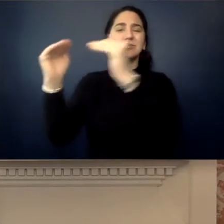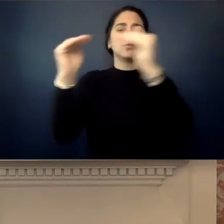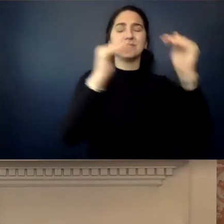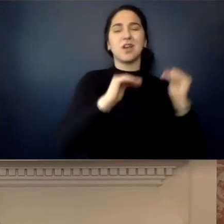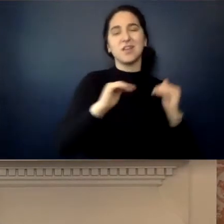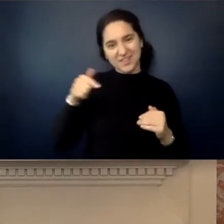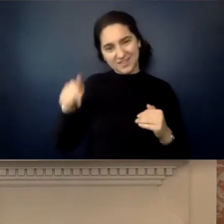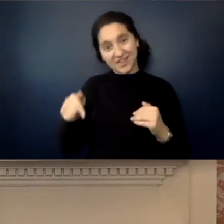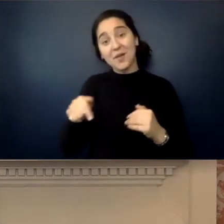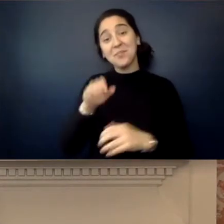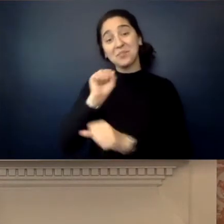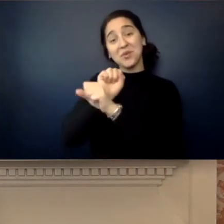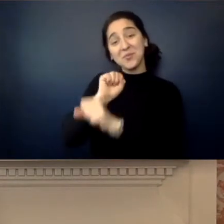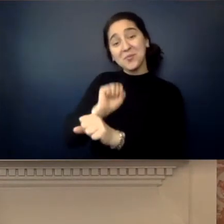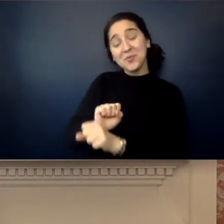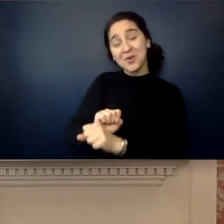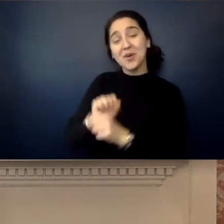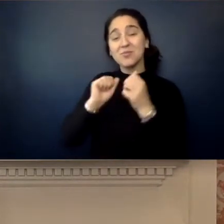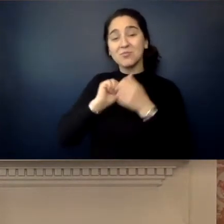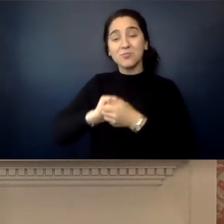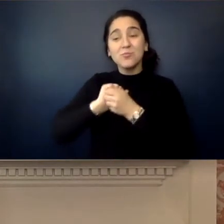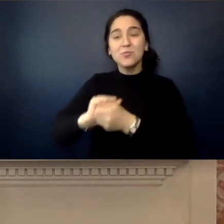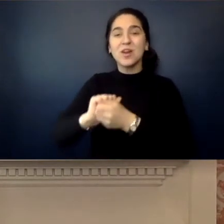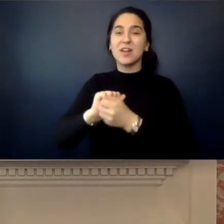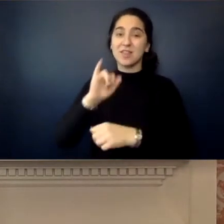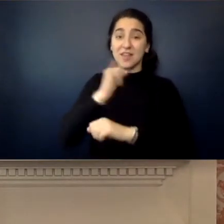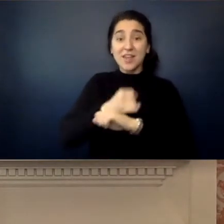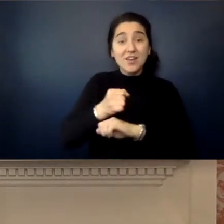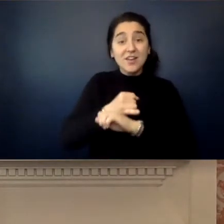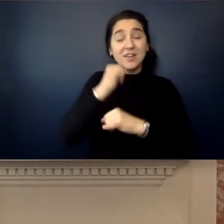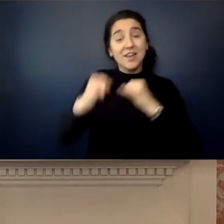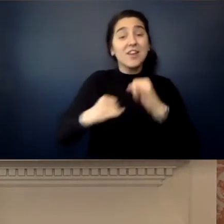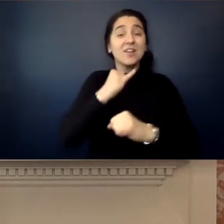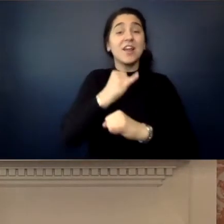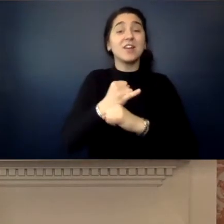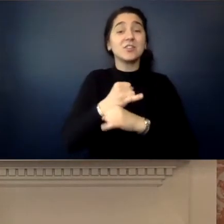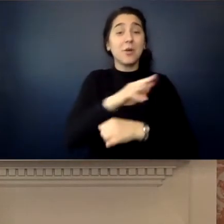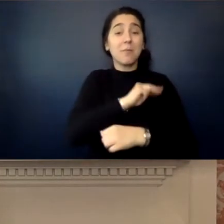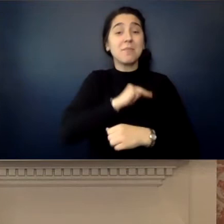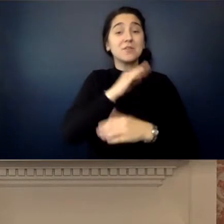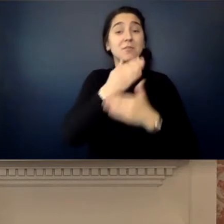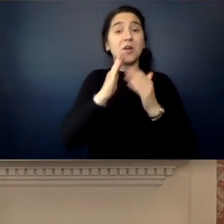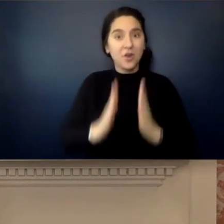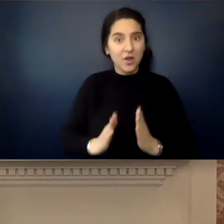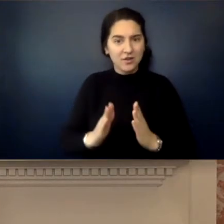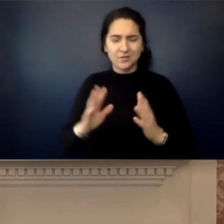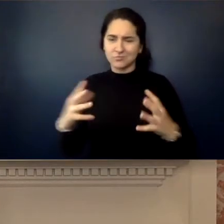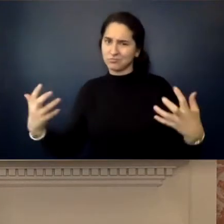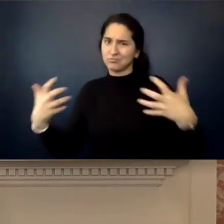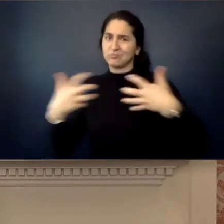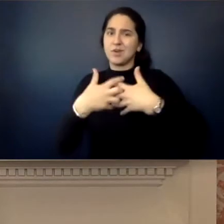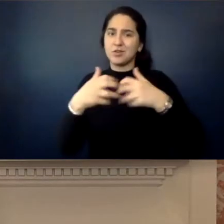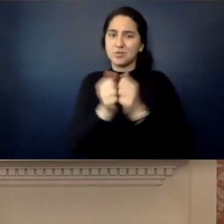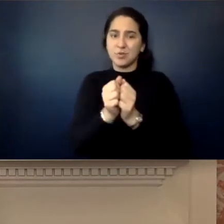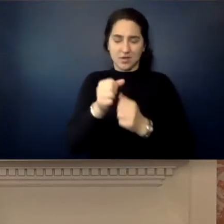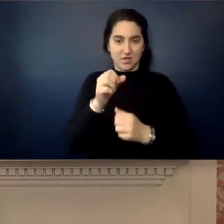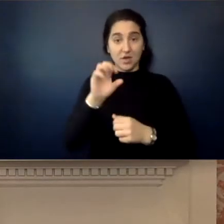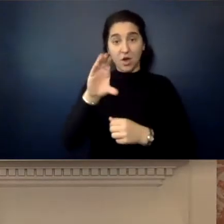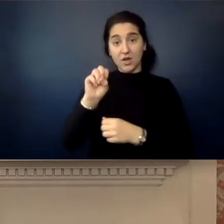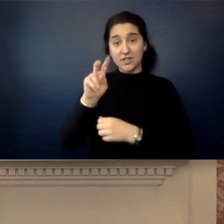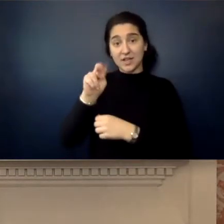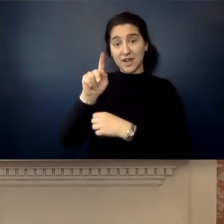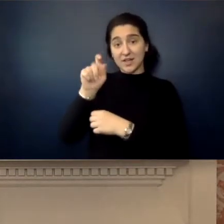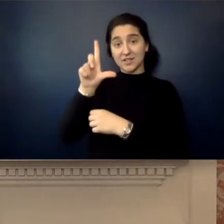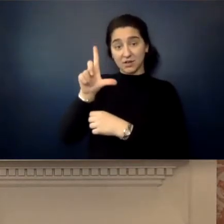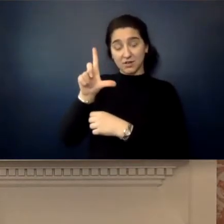and justice throughout the continent. His work, together with international missions partners,